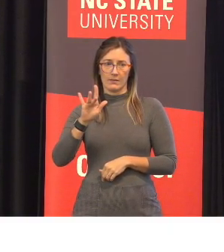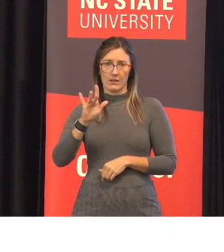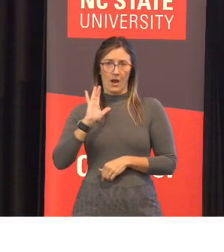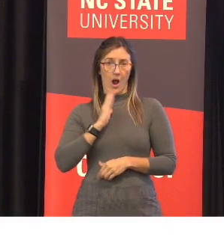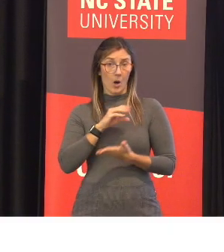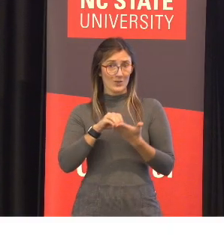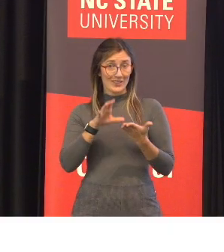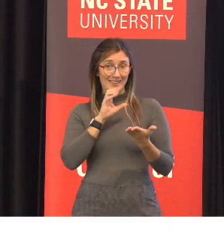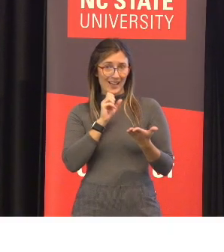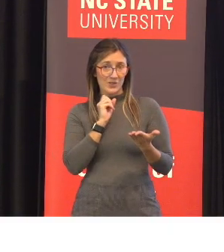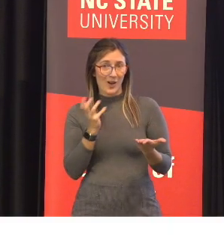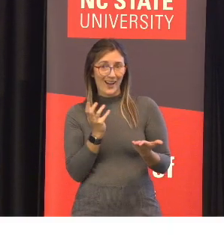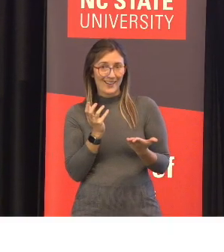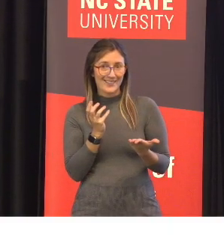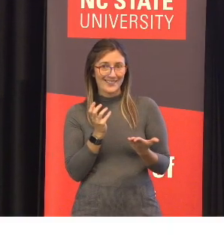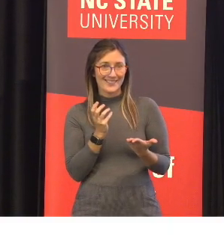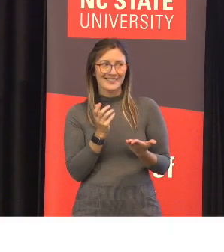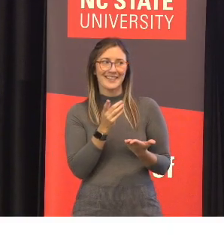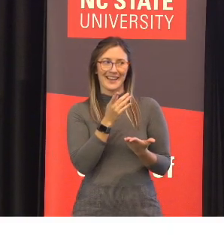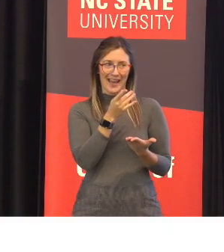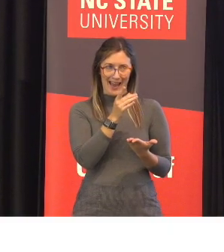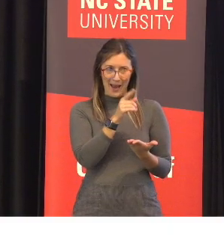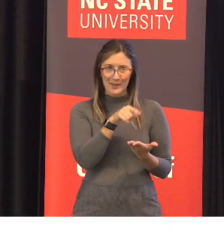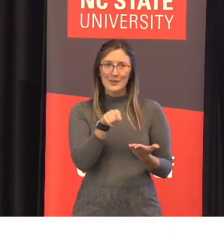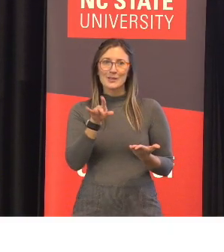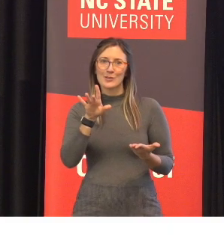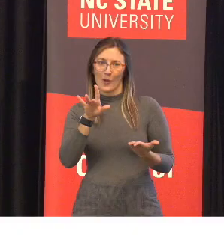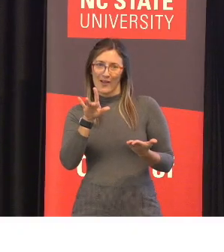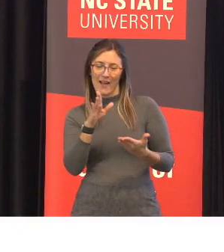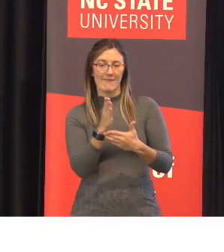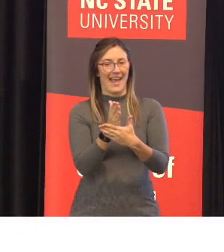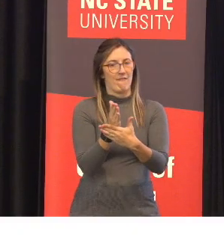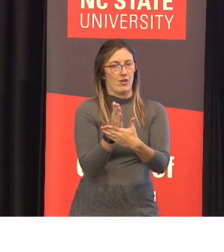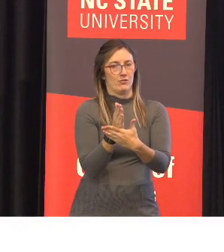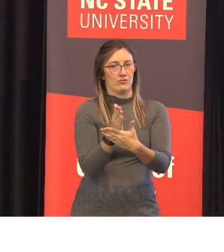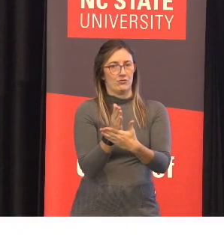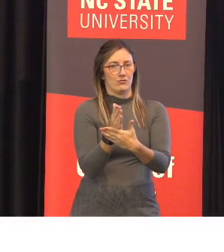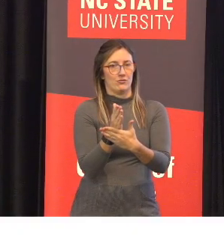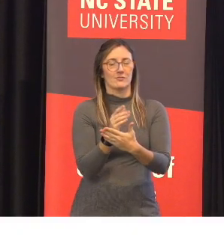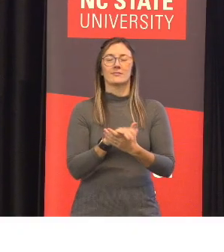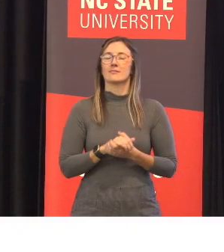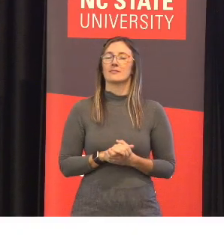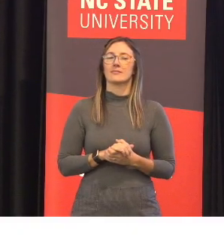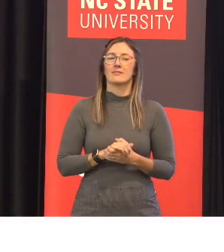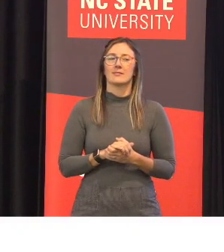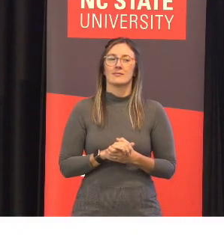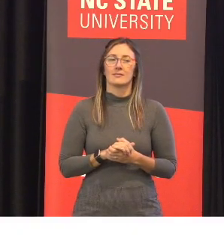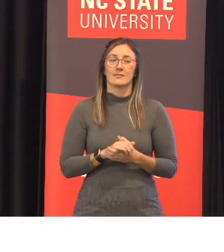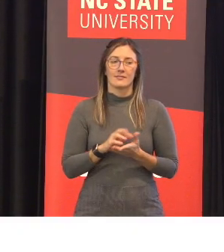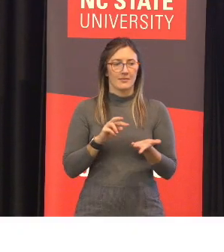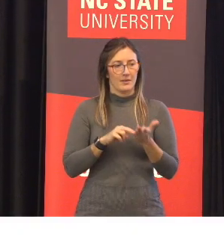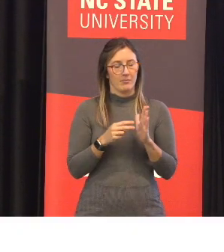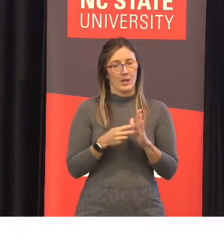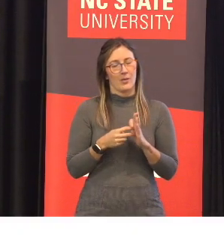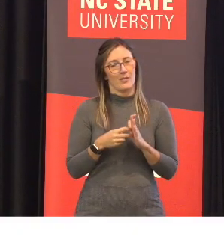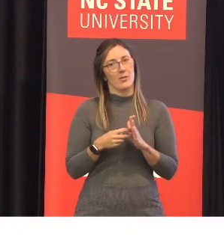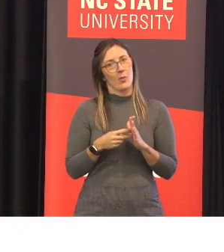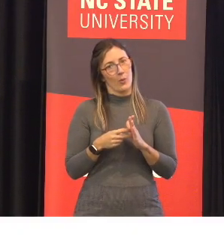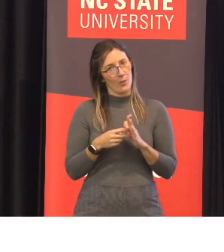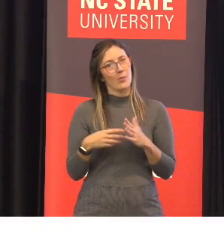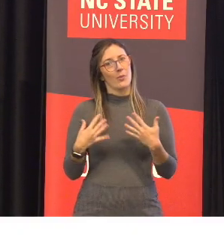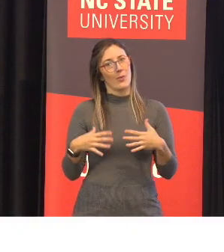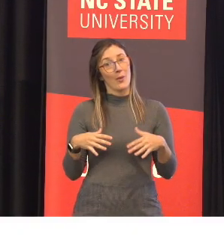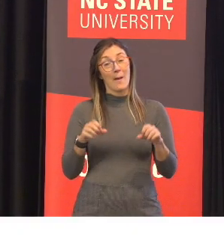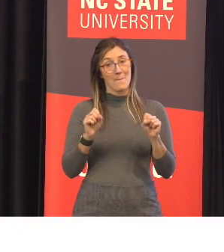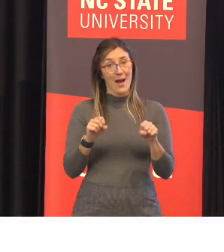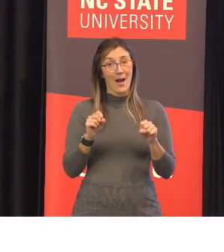students? 18 to 25 on average. Right? So it is very possible that someone enters at NC